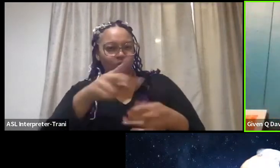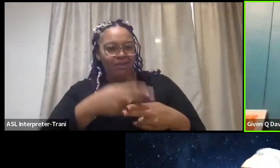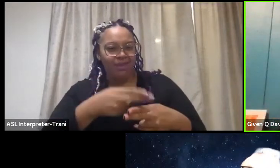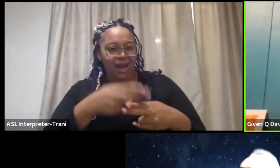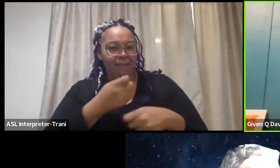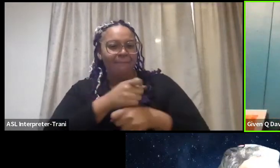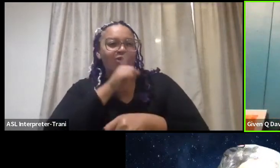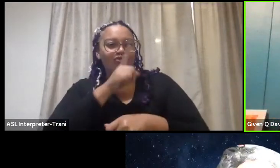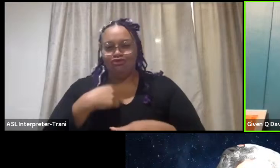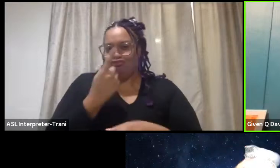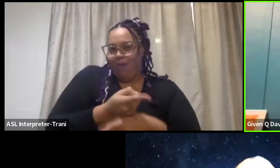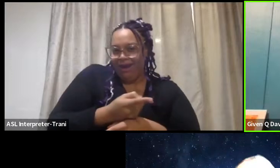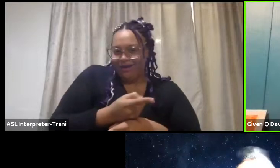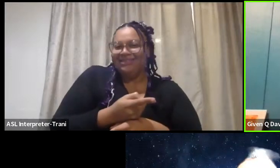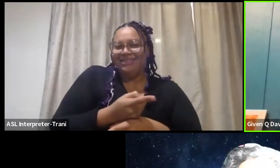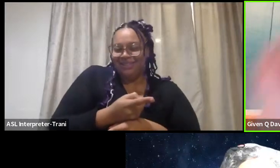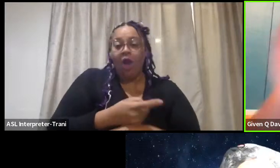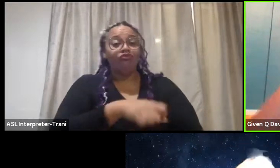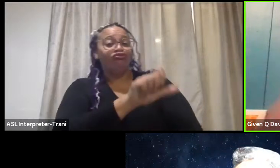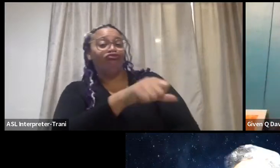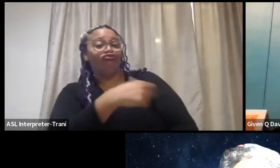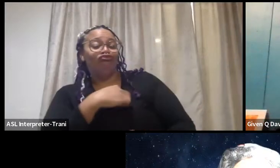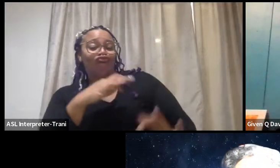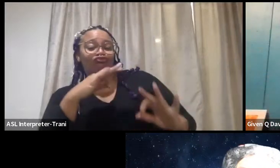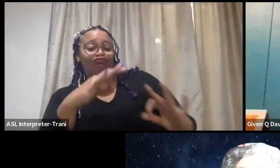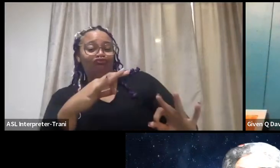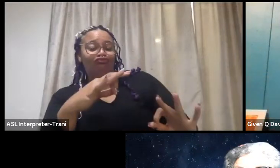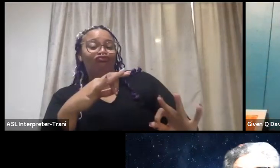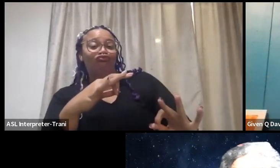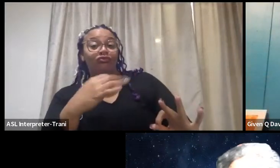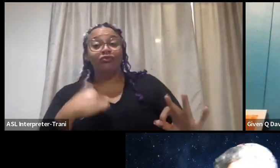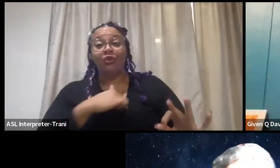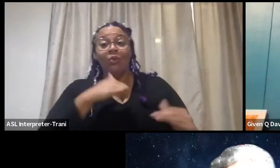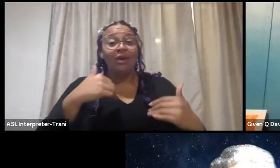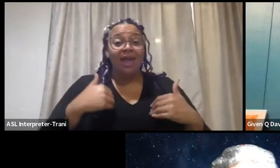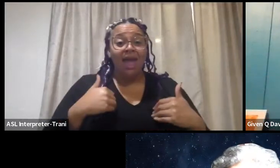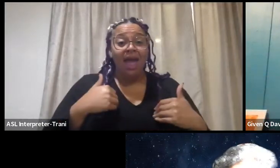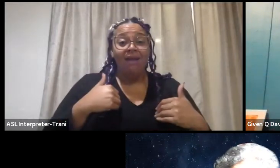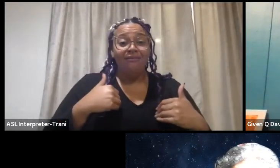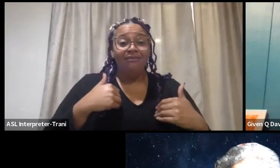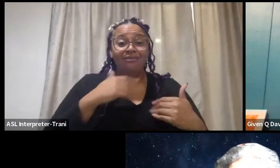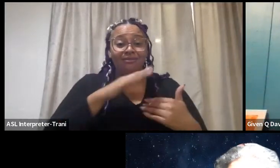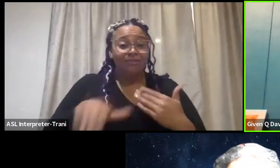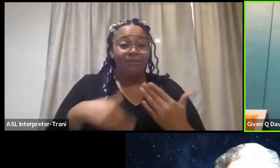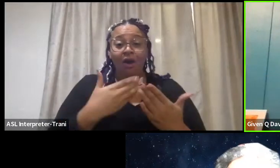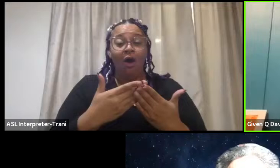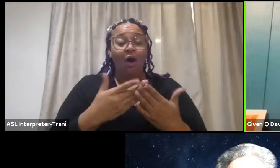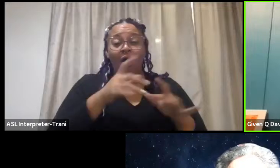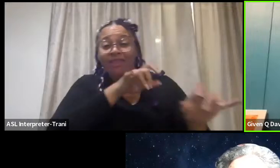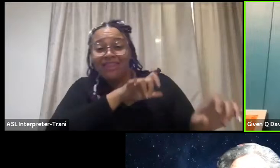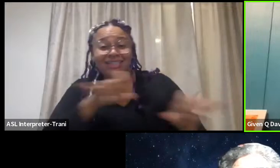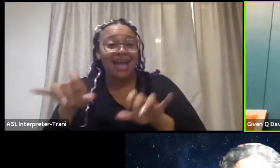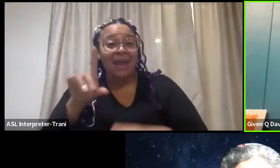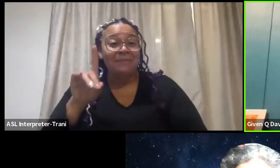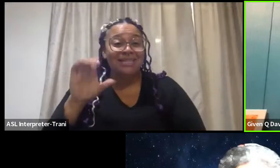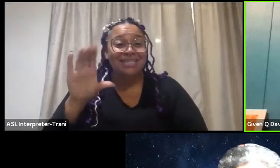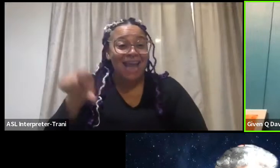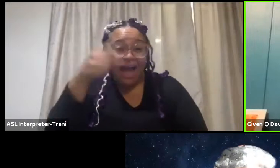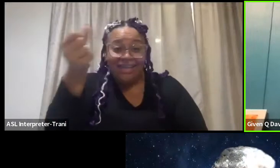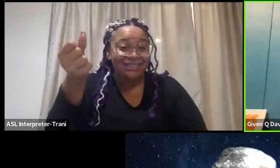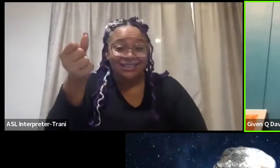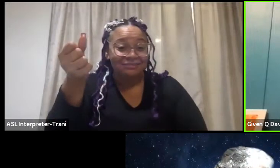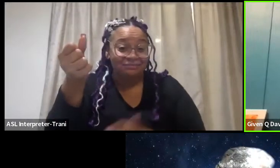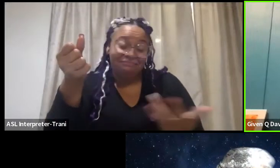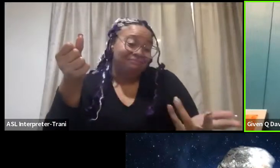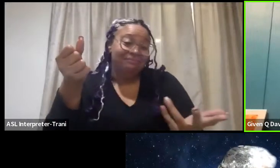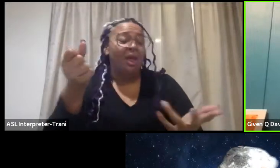did. I think So we just have all the same decks. probably. I mean,